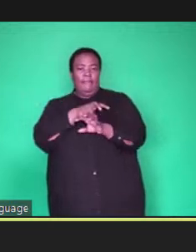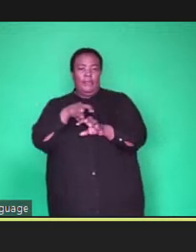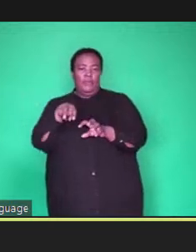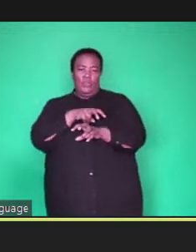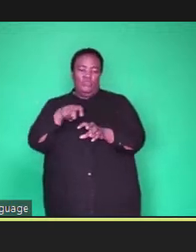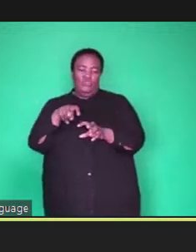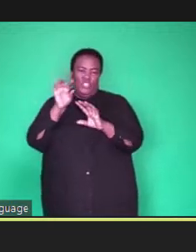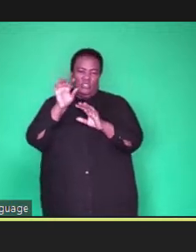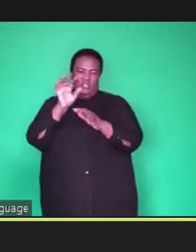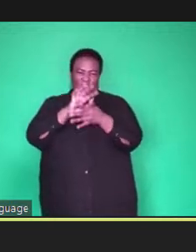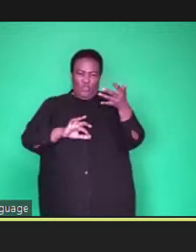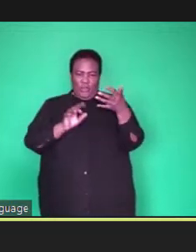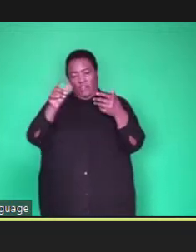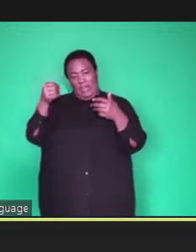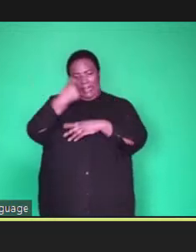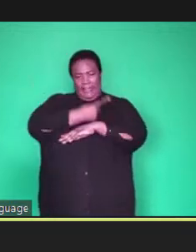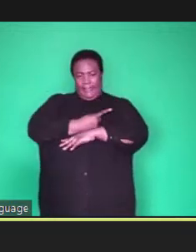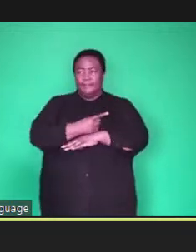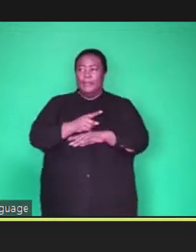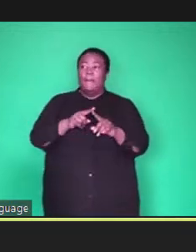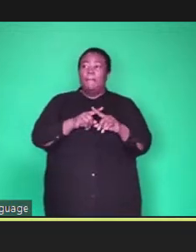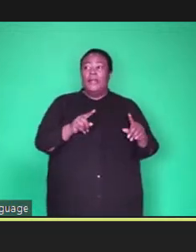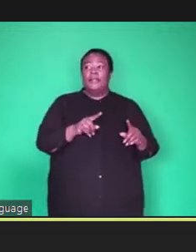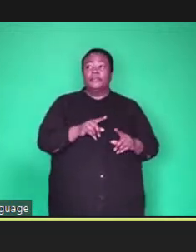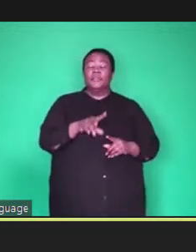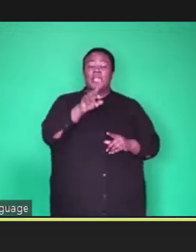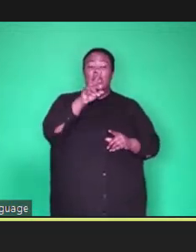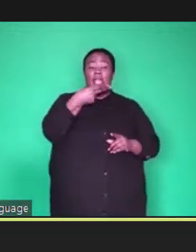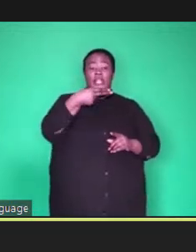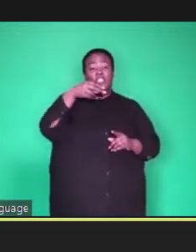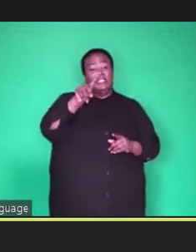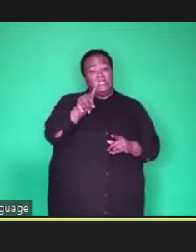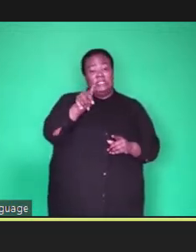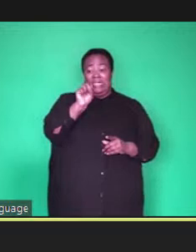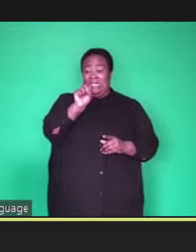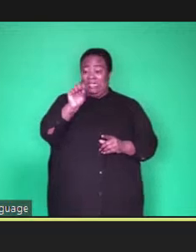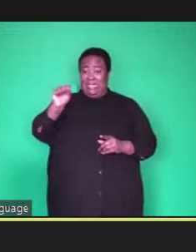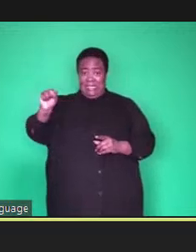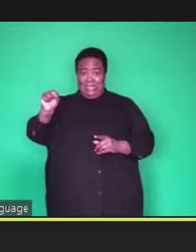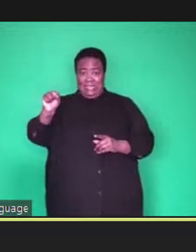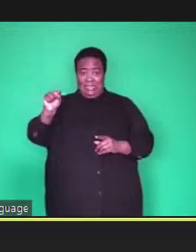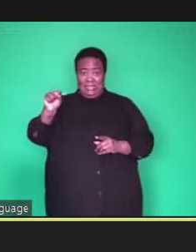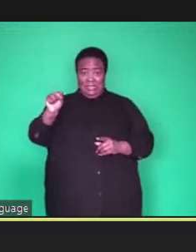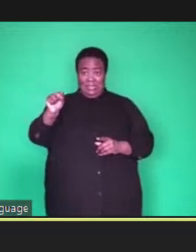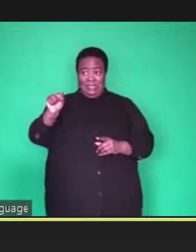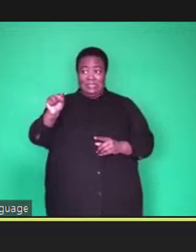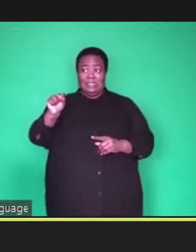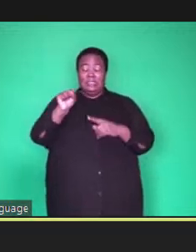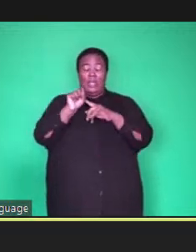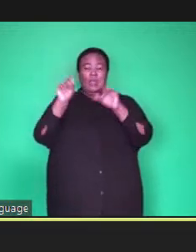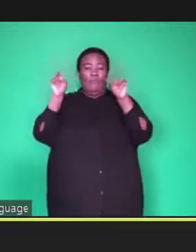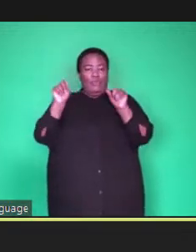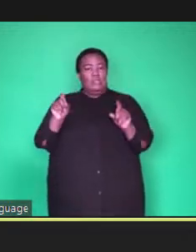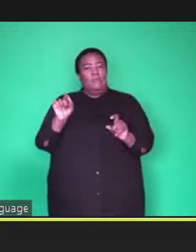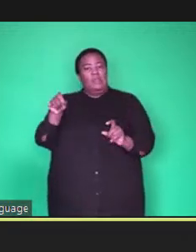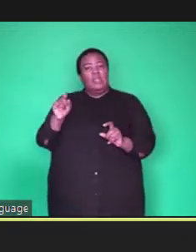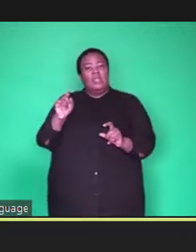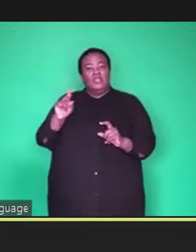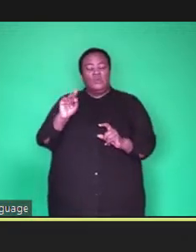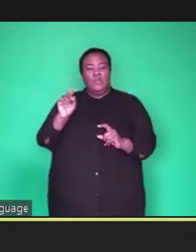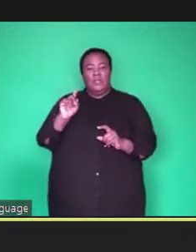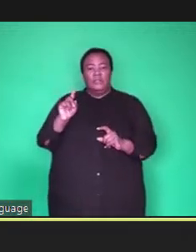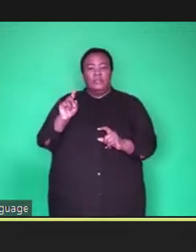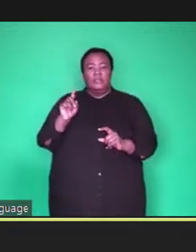Now the HDSS, the Health and Demographic Surveillance System, the principles here from a data point of view is that